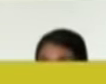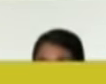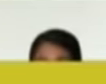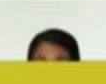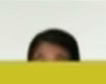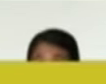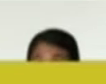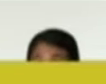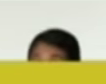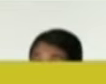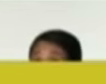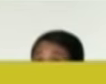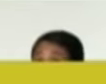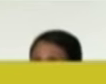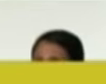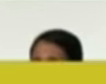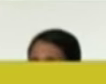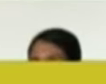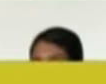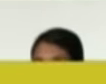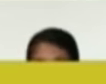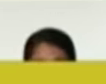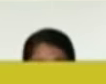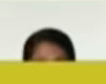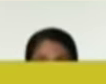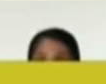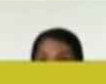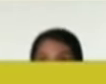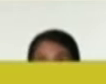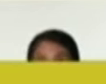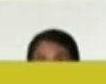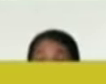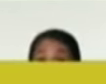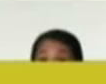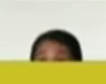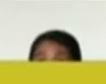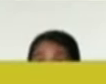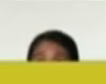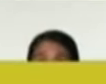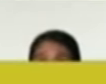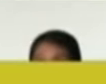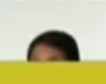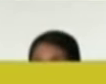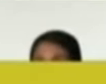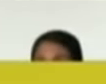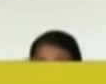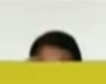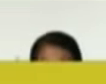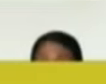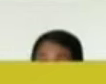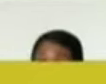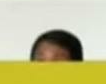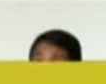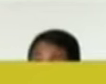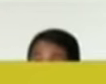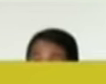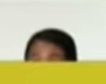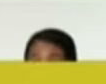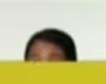or the building of a global community with shared future, a global community